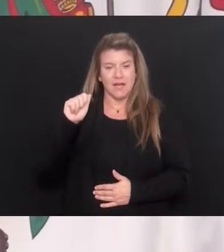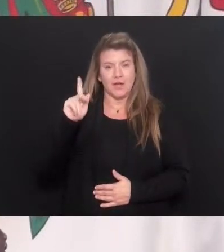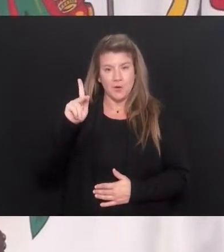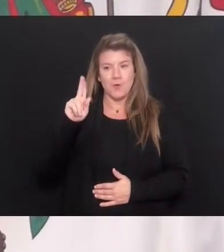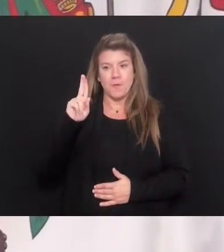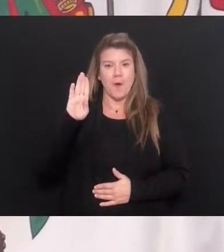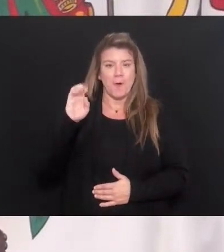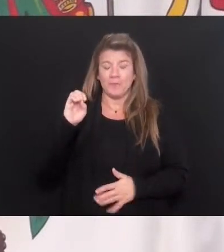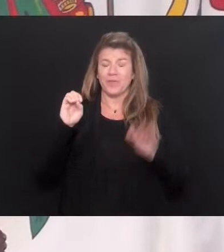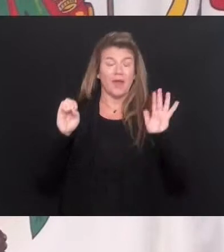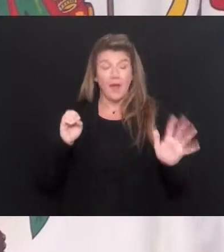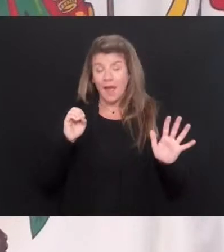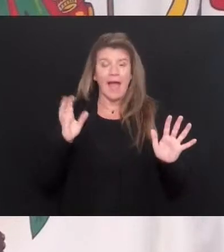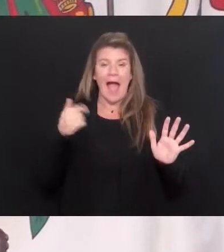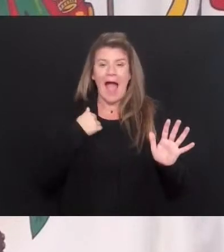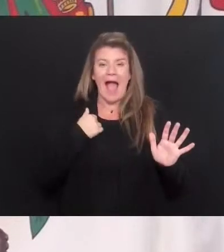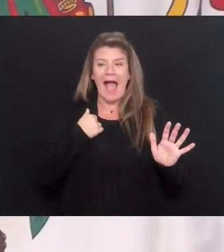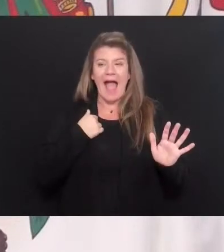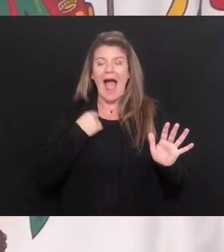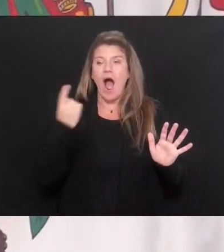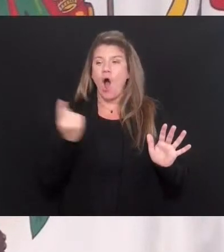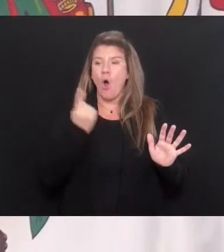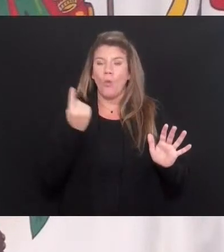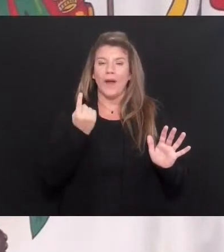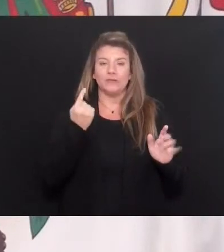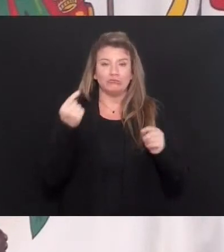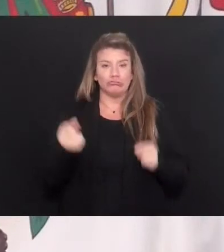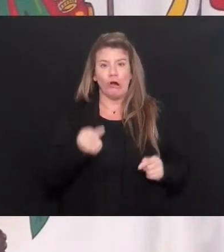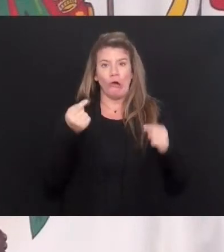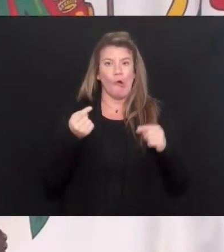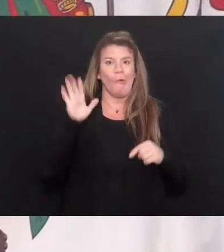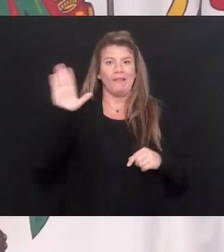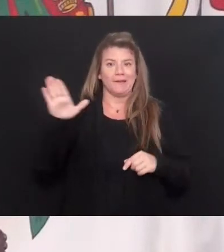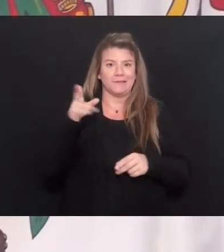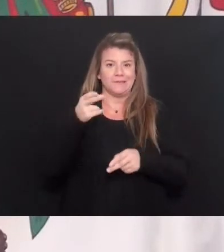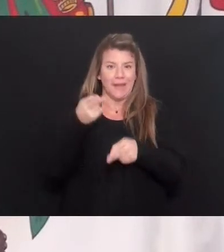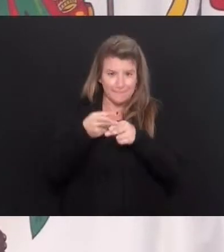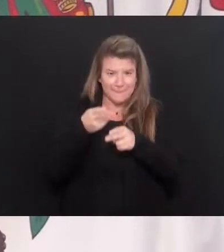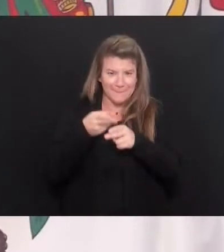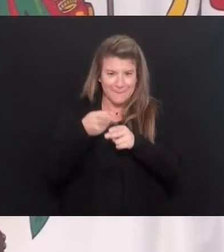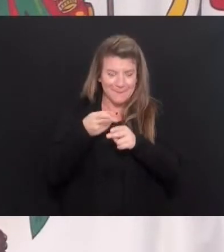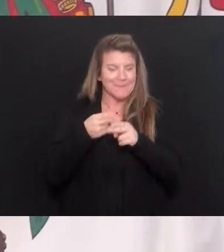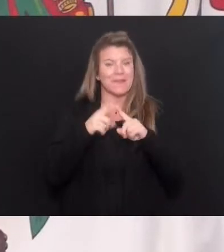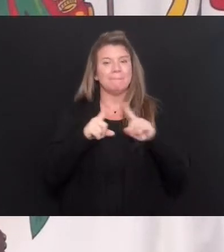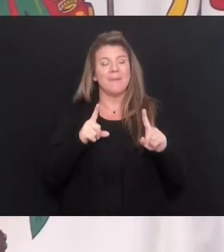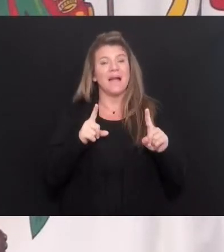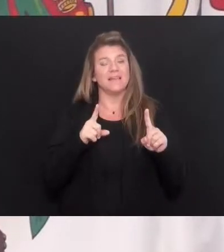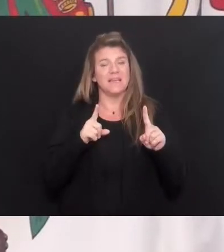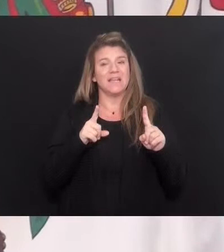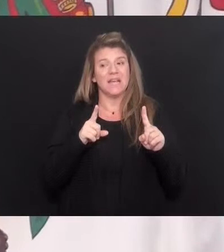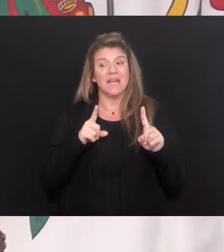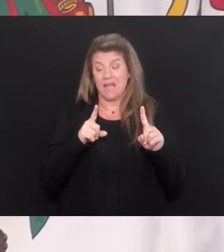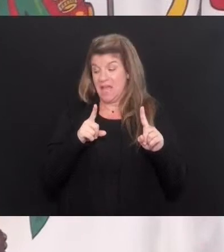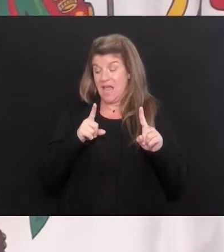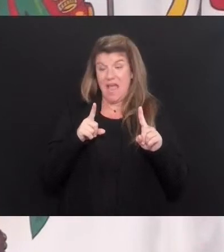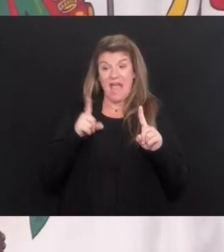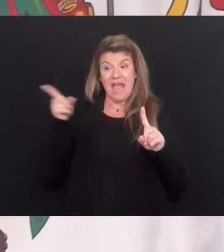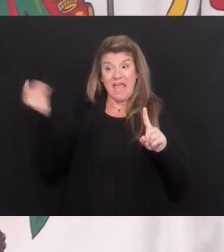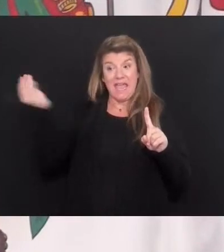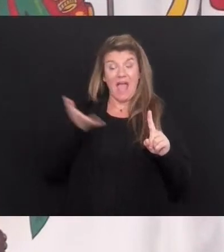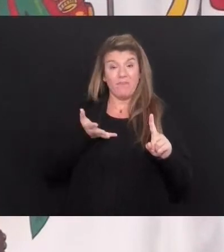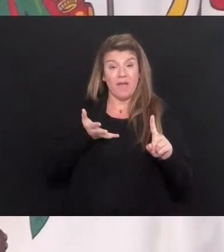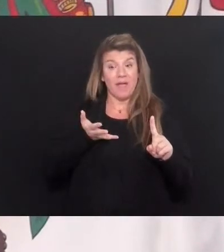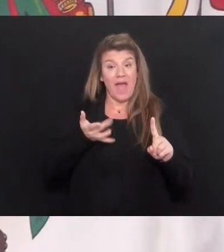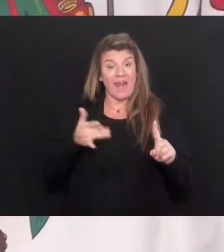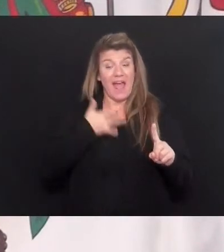Takubo, I always struggle with that, but passed on, which I think is